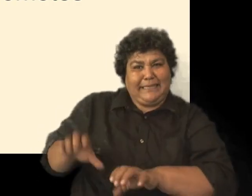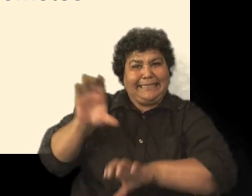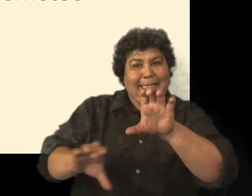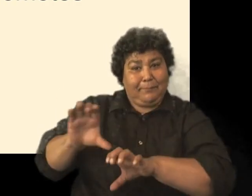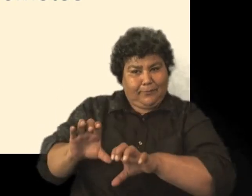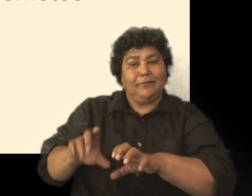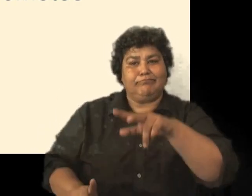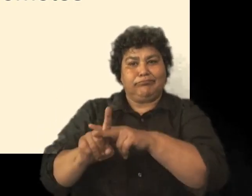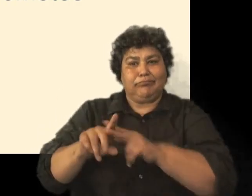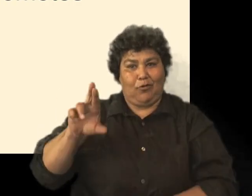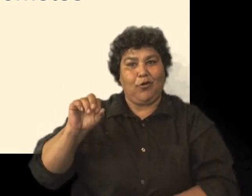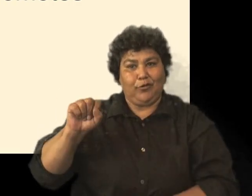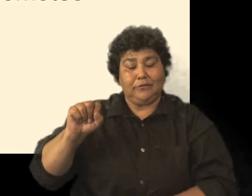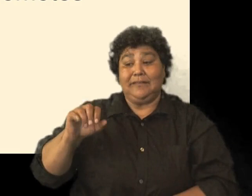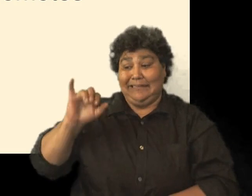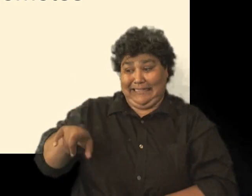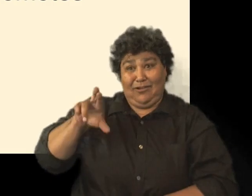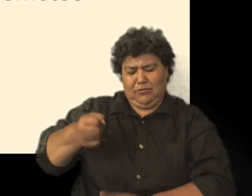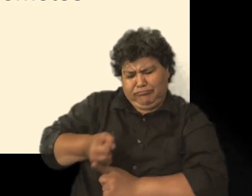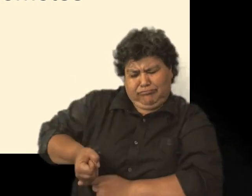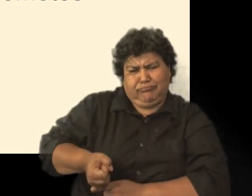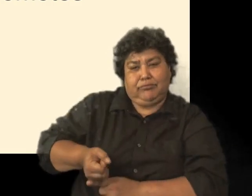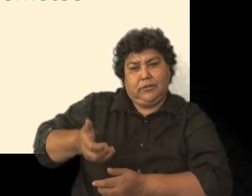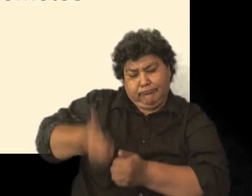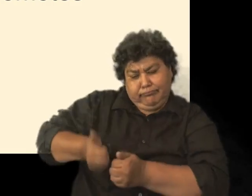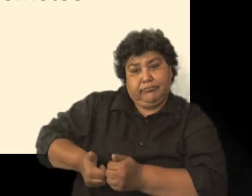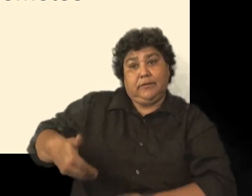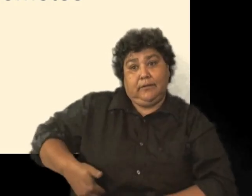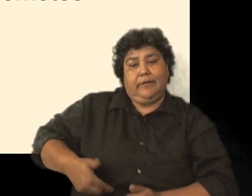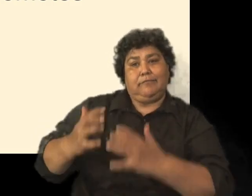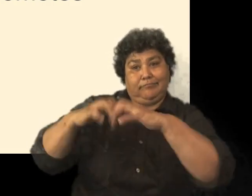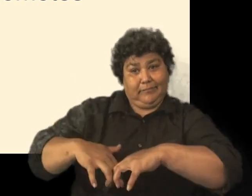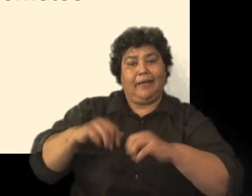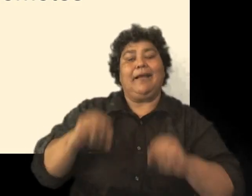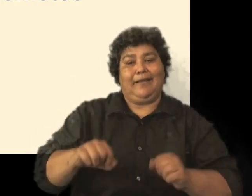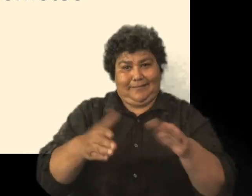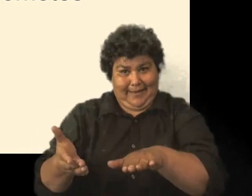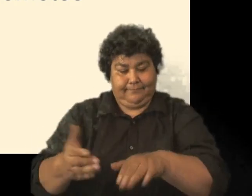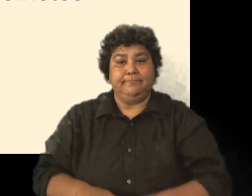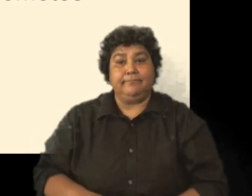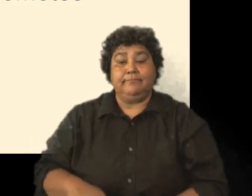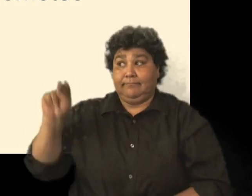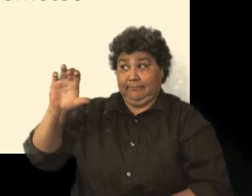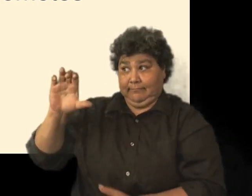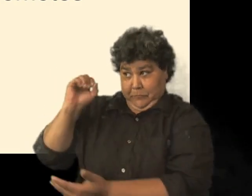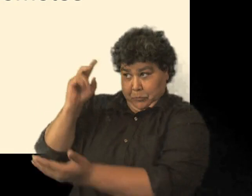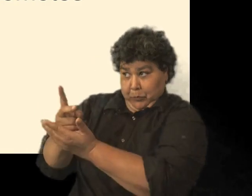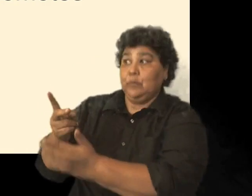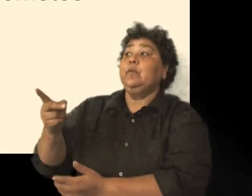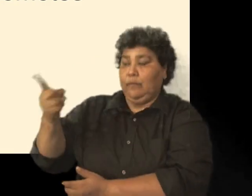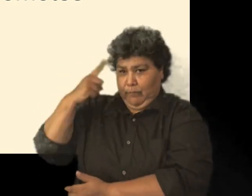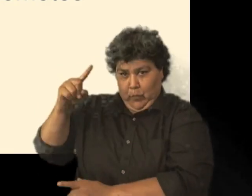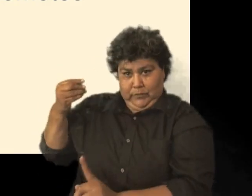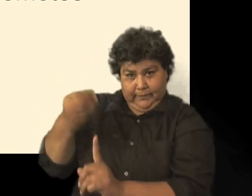cause severe oxidative damage to the liver, resulting in liver failure and death. If NAC is